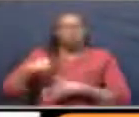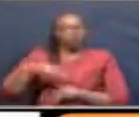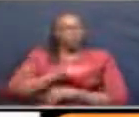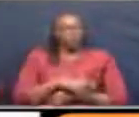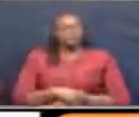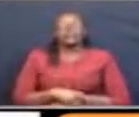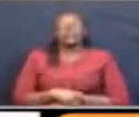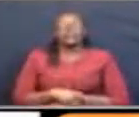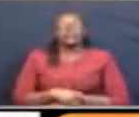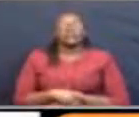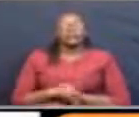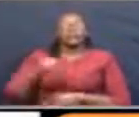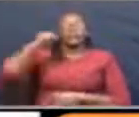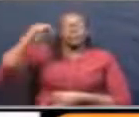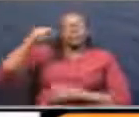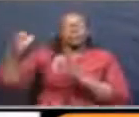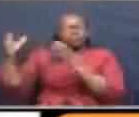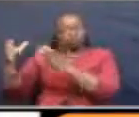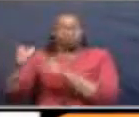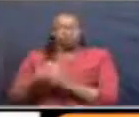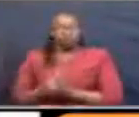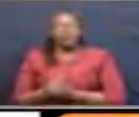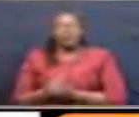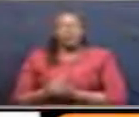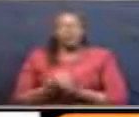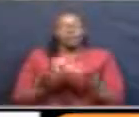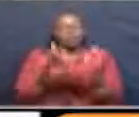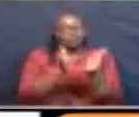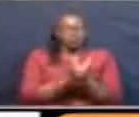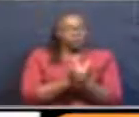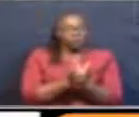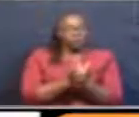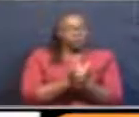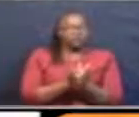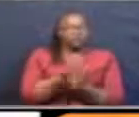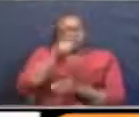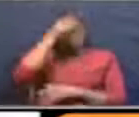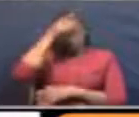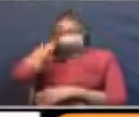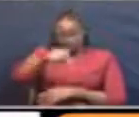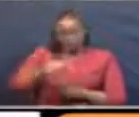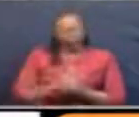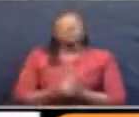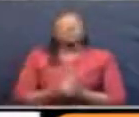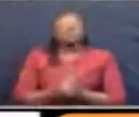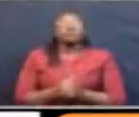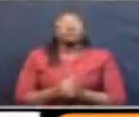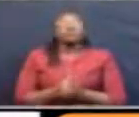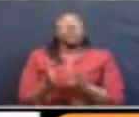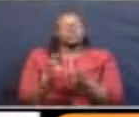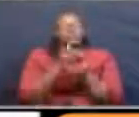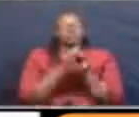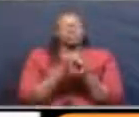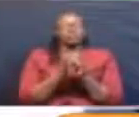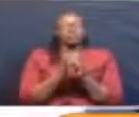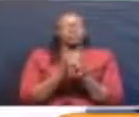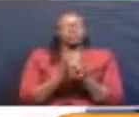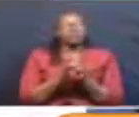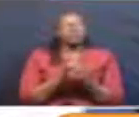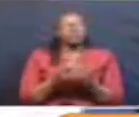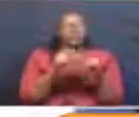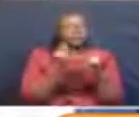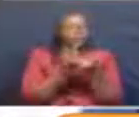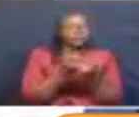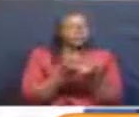all of us, be it the political class, be it the communities on the ground, be it the joint